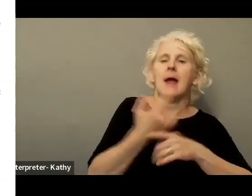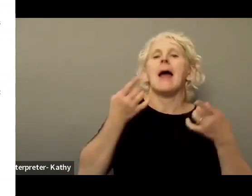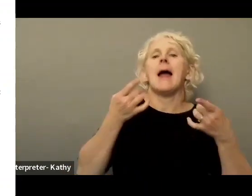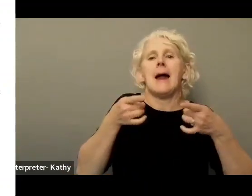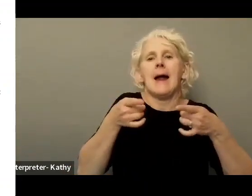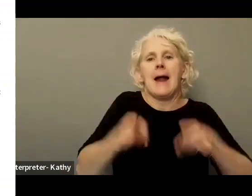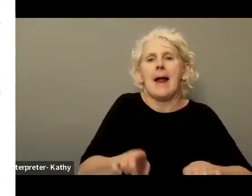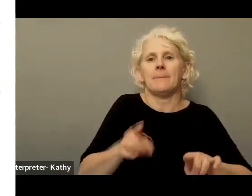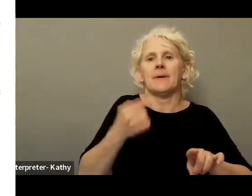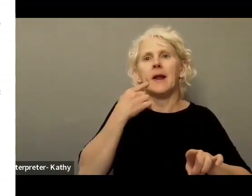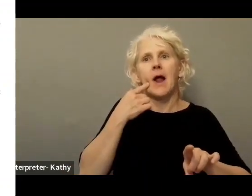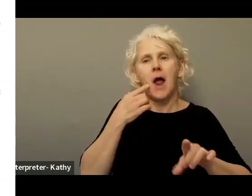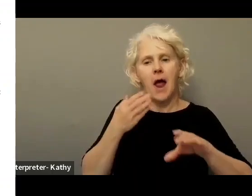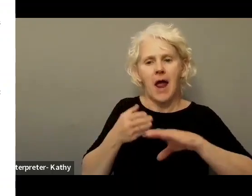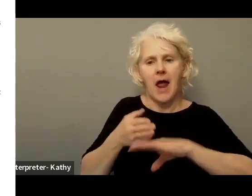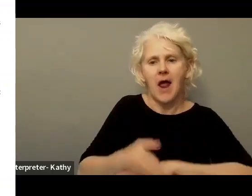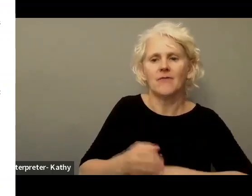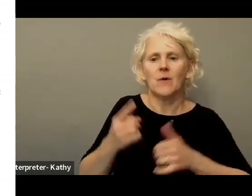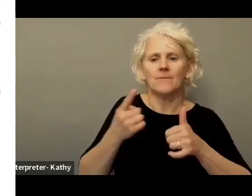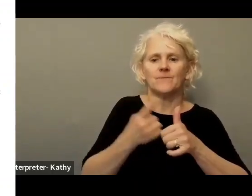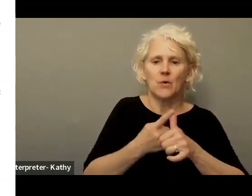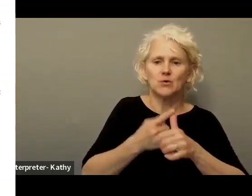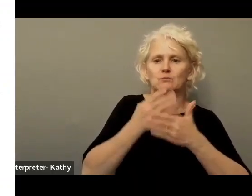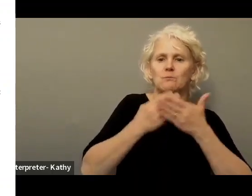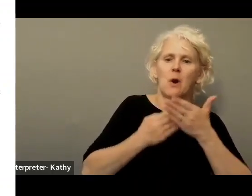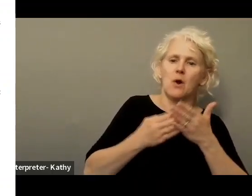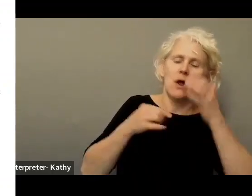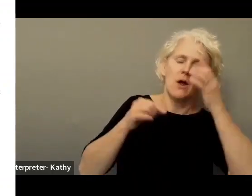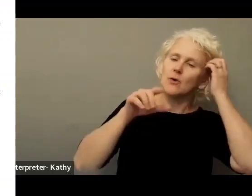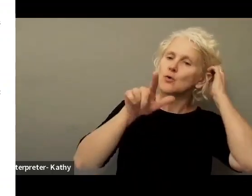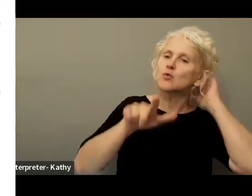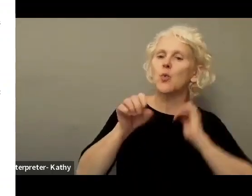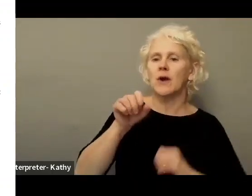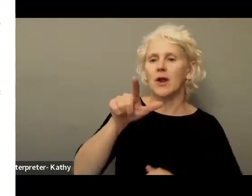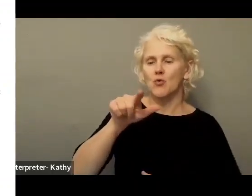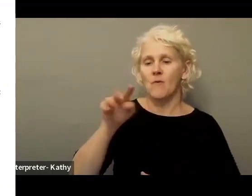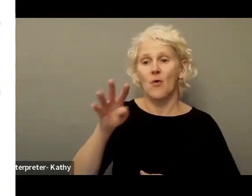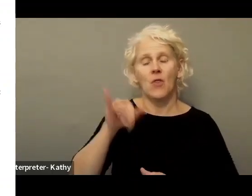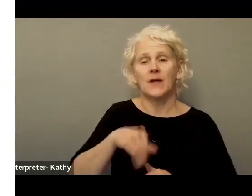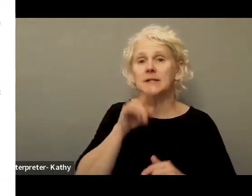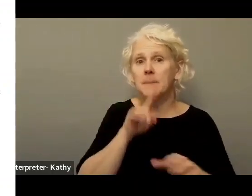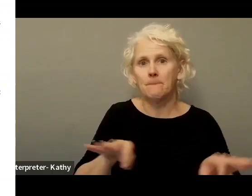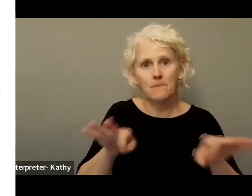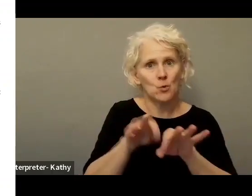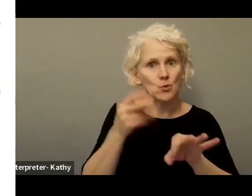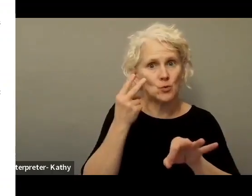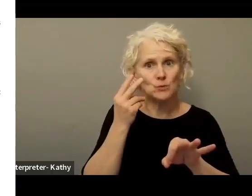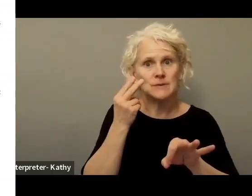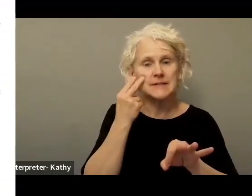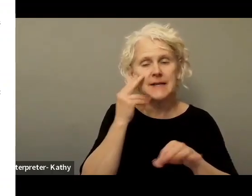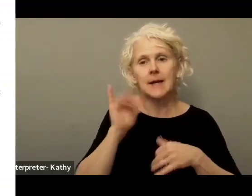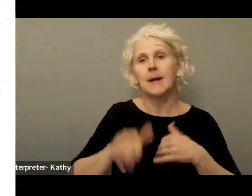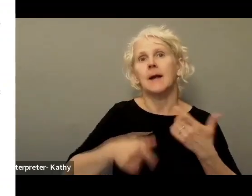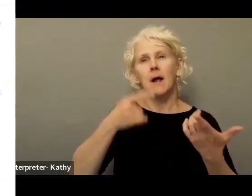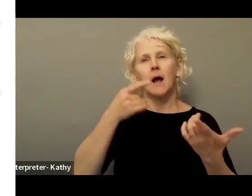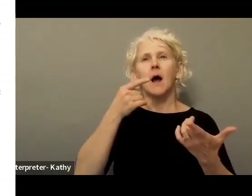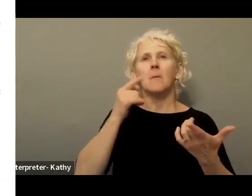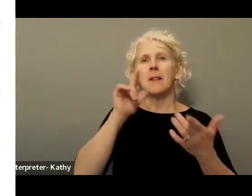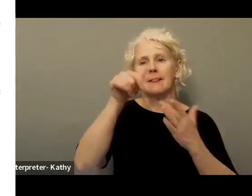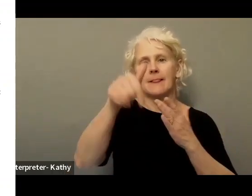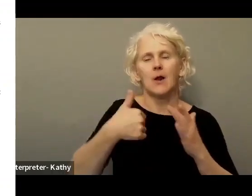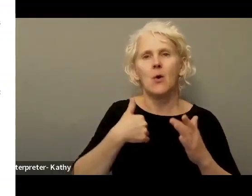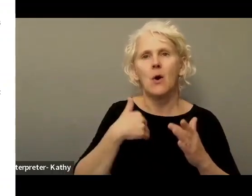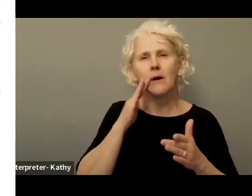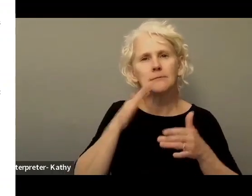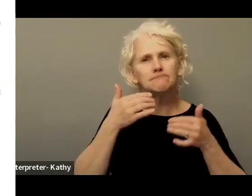pretty much after first quarter of 2024. And this is important to note. It'll be important to see later when I